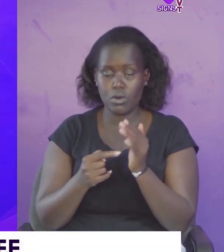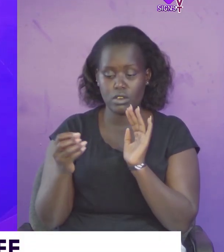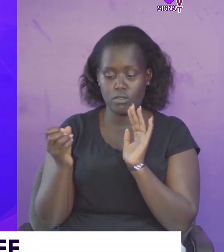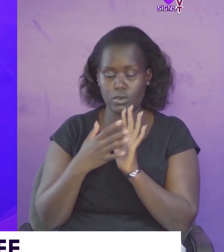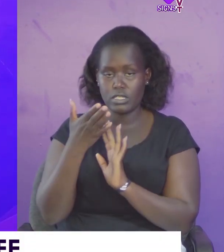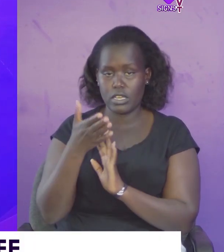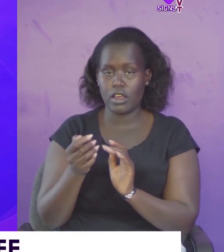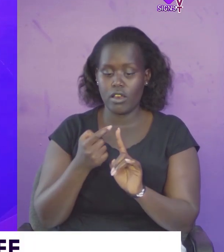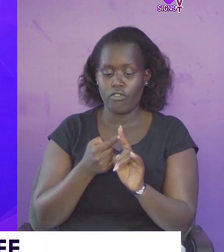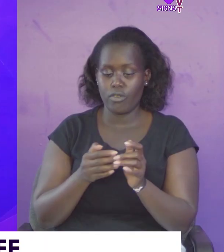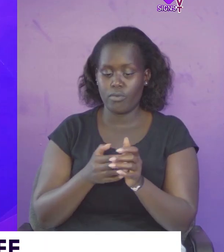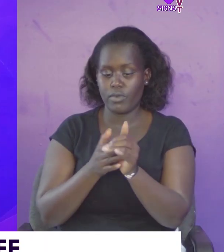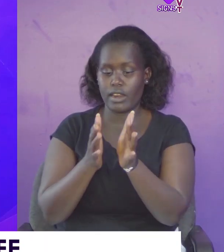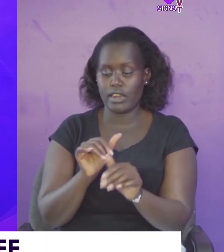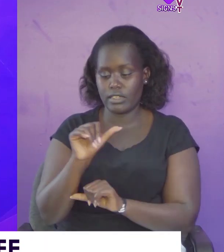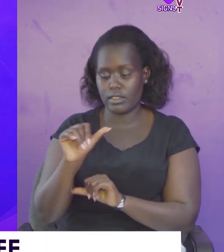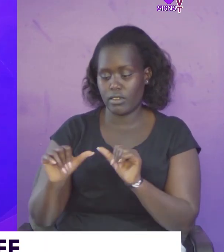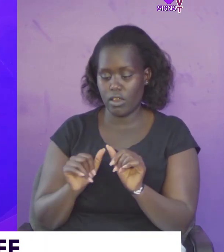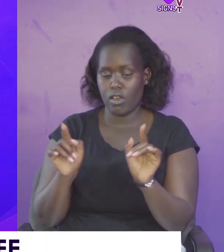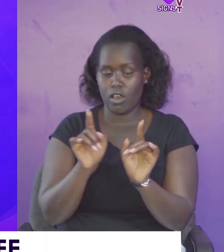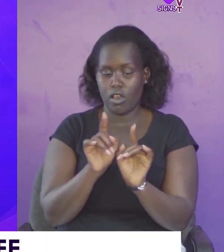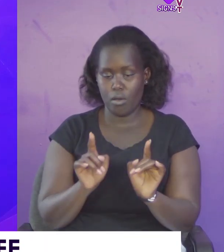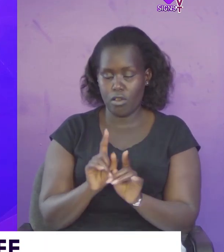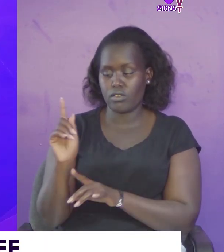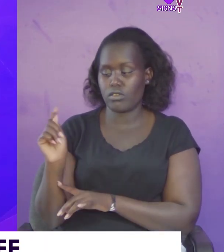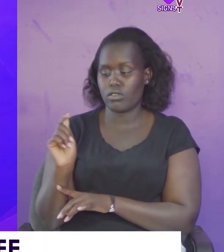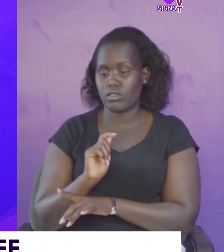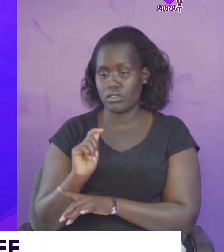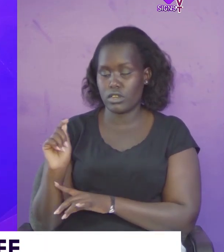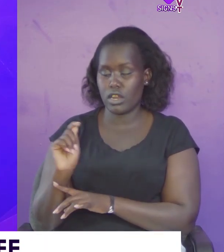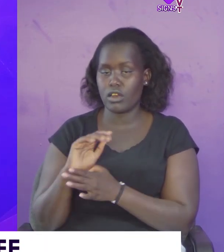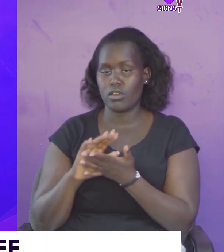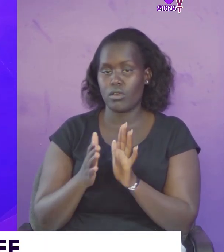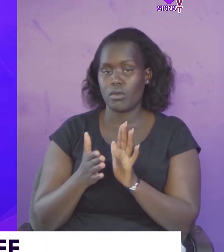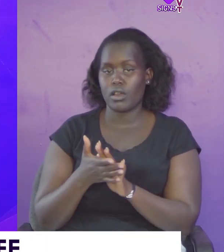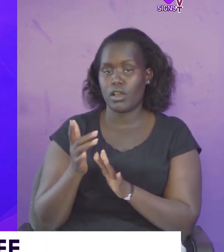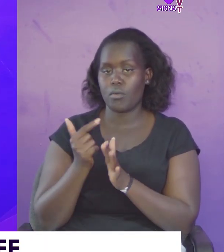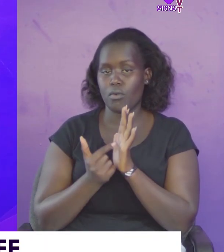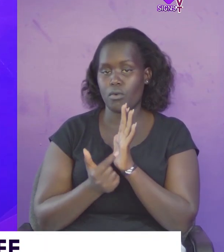leaders around. I'm also trying to be a bit,